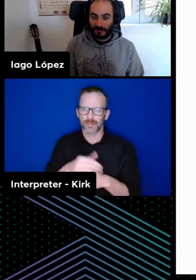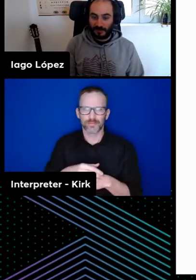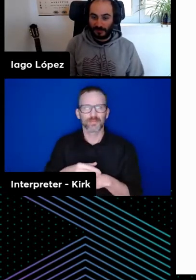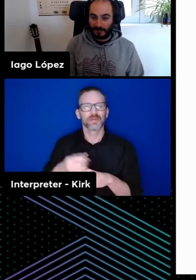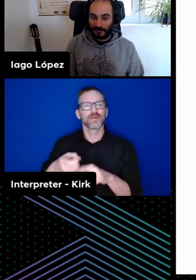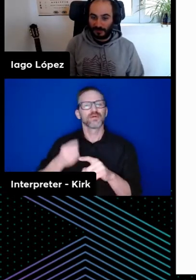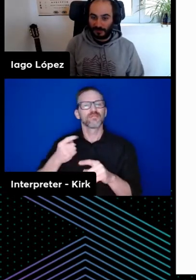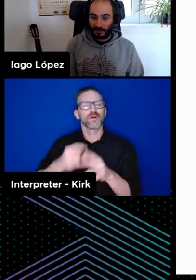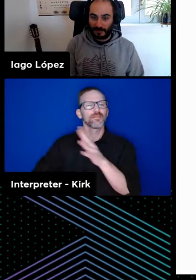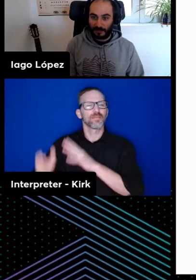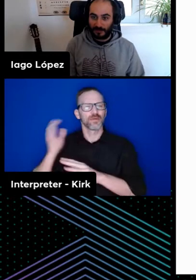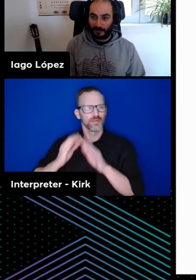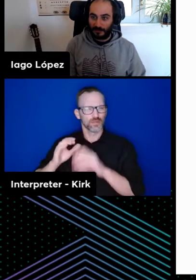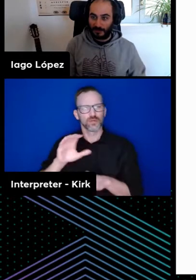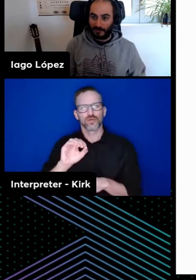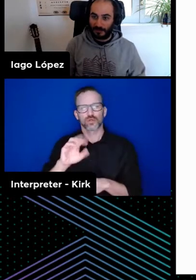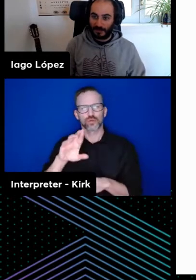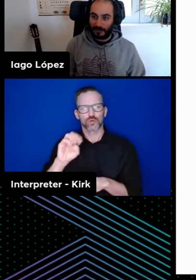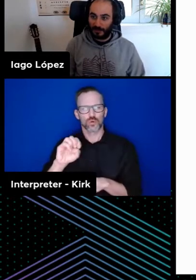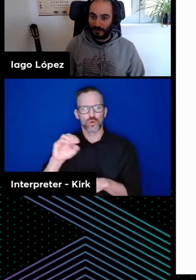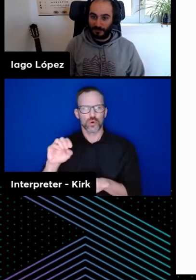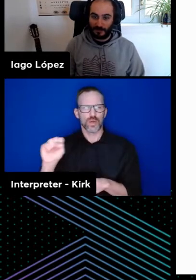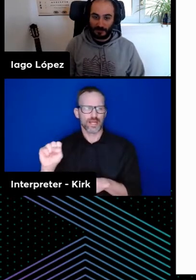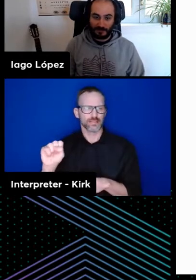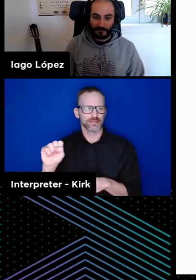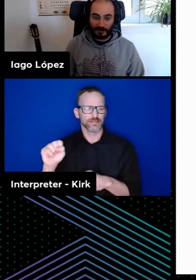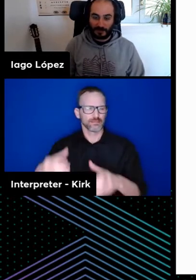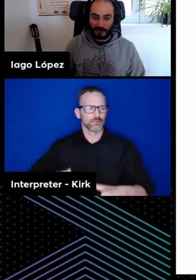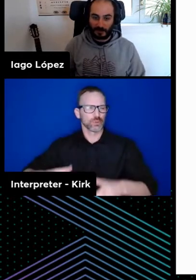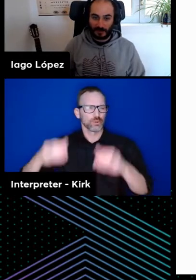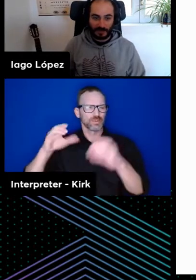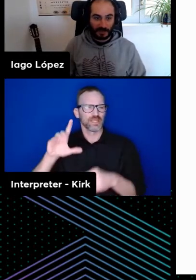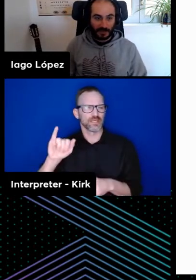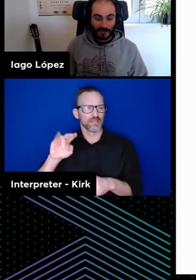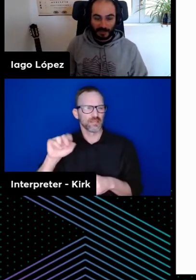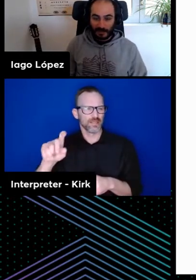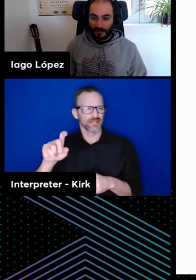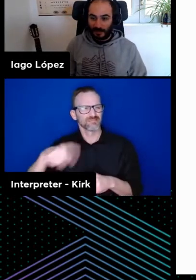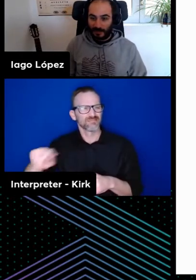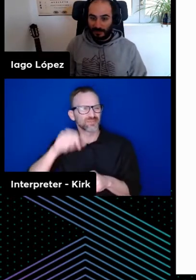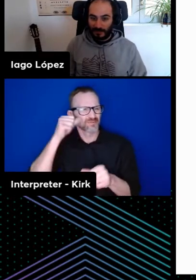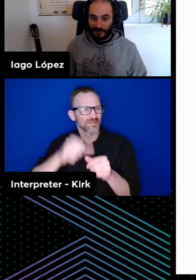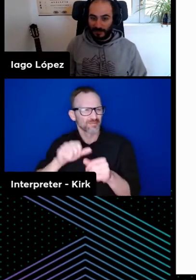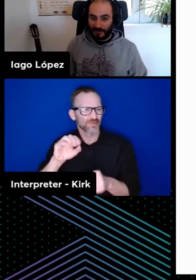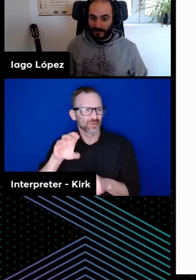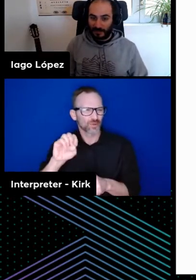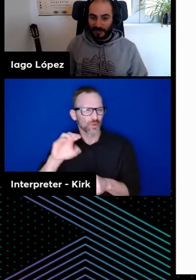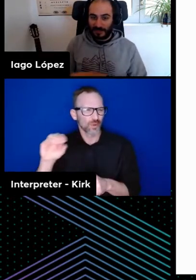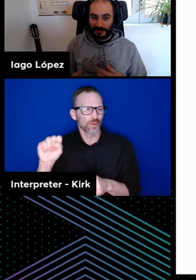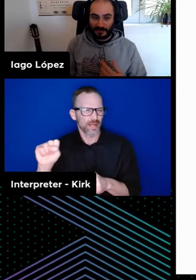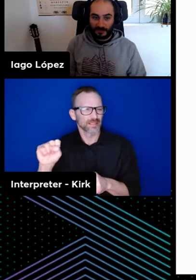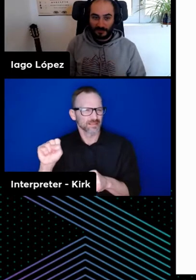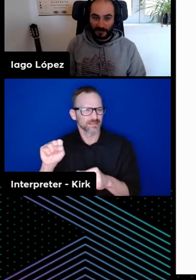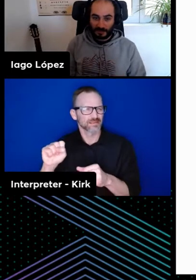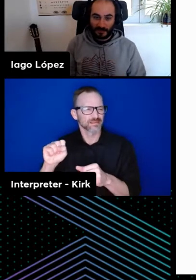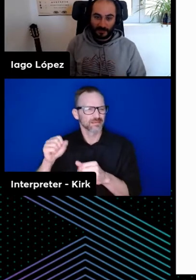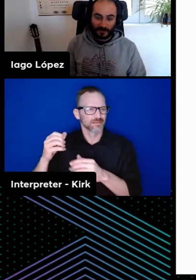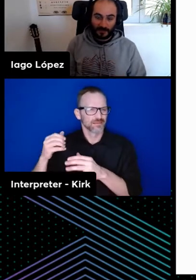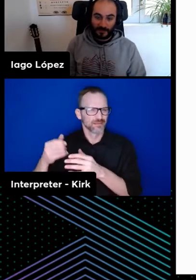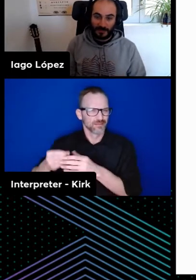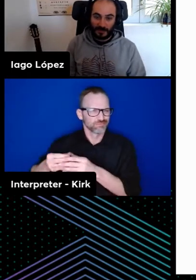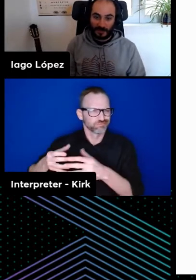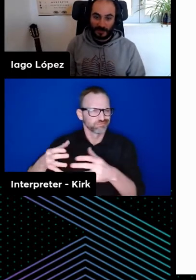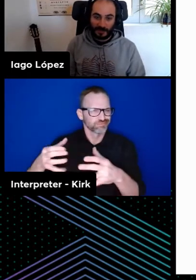CoreOS Container Linux, and I'm pretty sure most of you will remember CoreOS. And that itself was